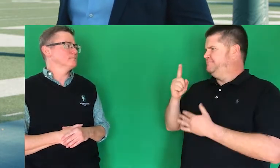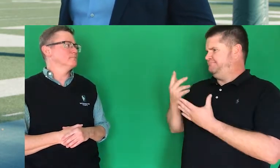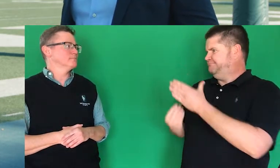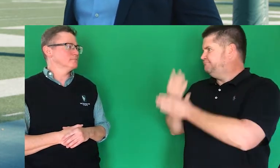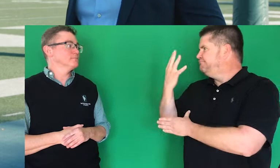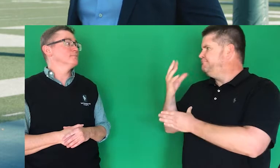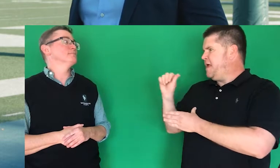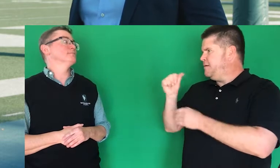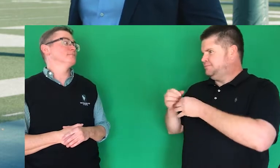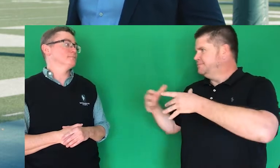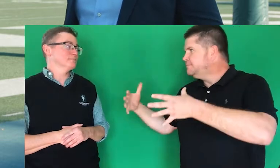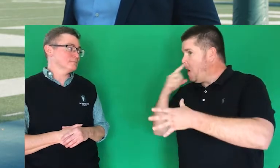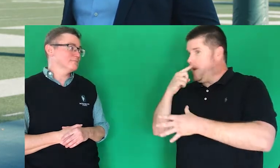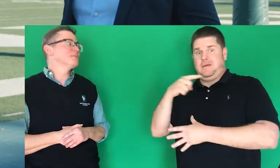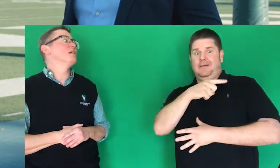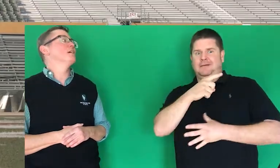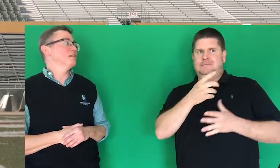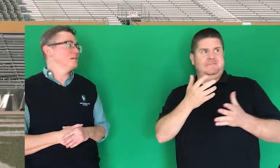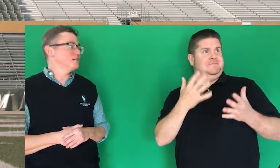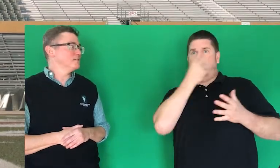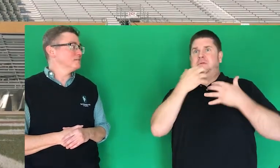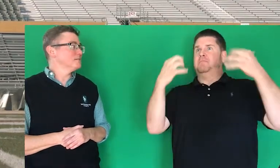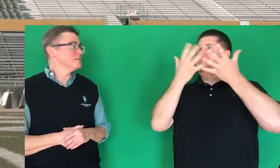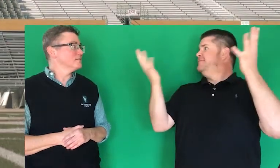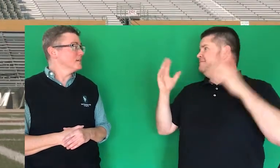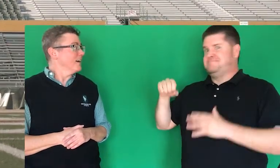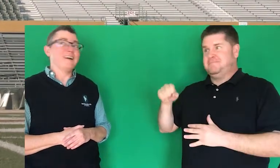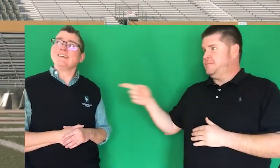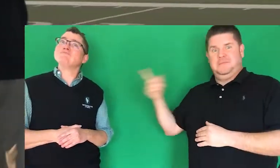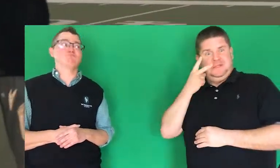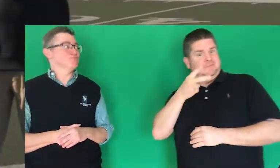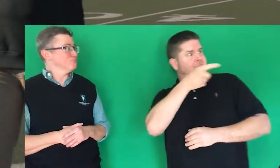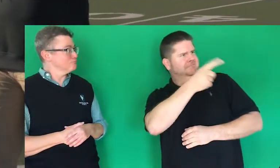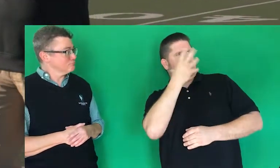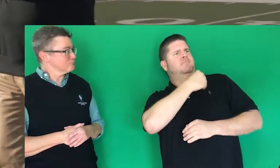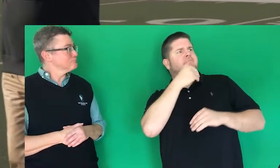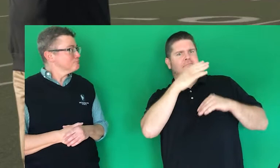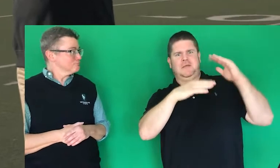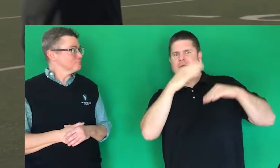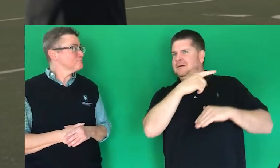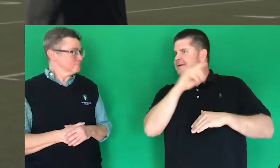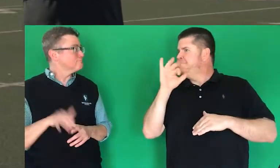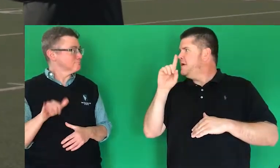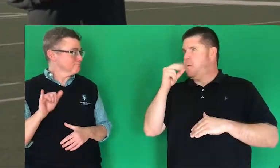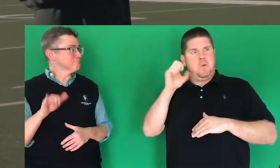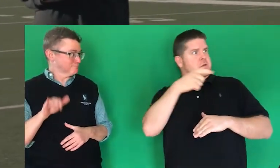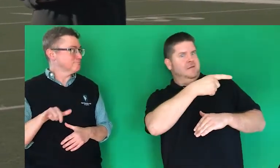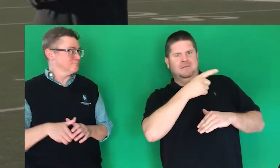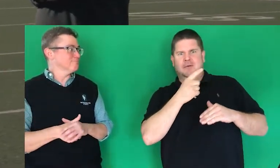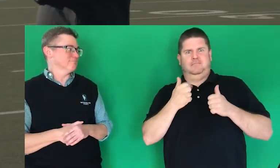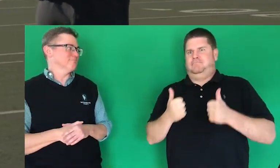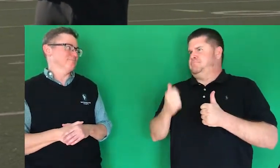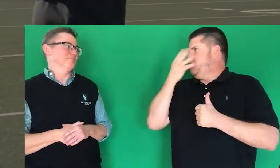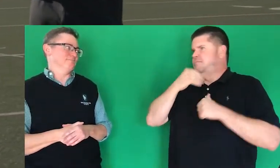our facilities. We're sitting here at Hornet Stadium, beautiful Hornet Stadium, and the Broad Field House,